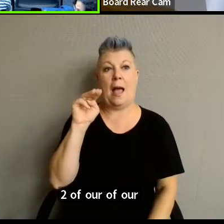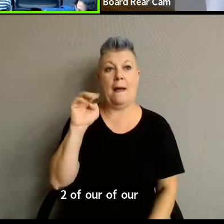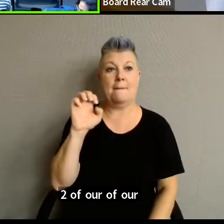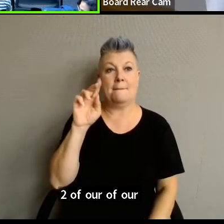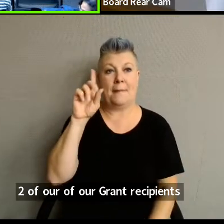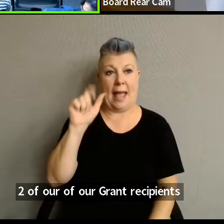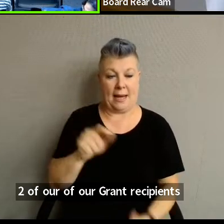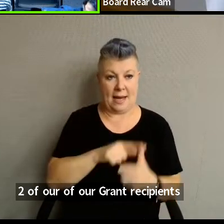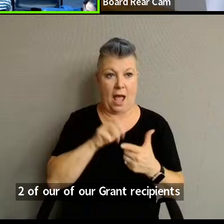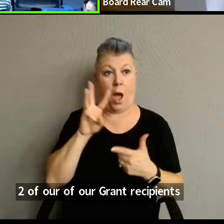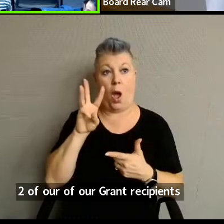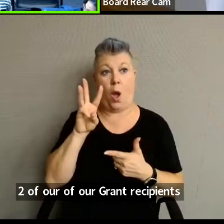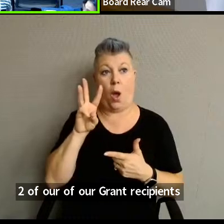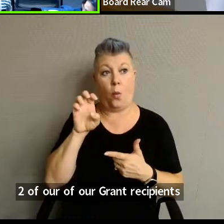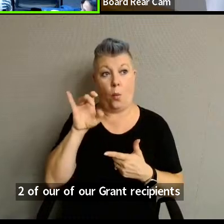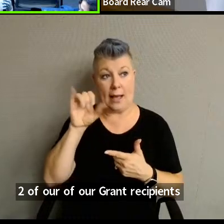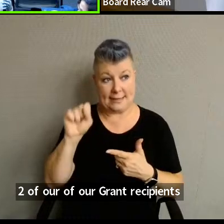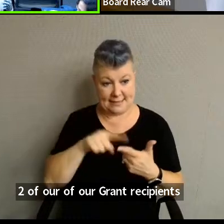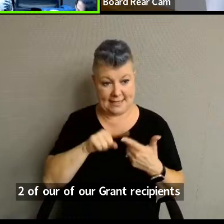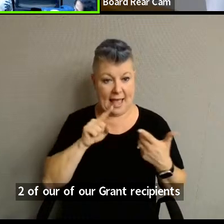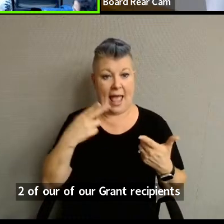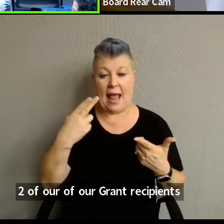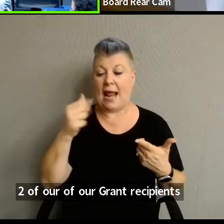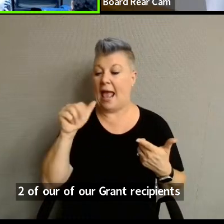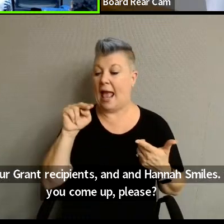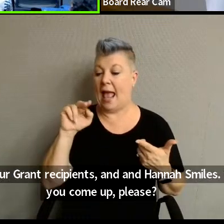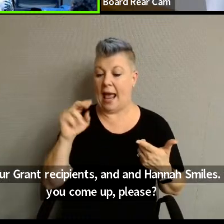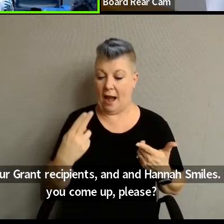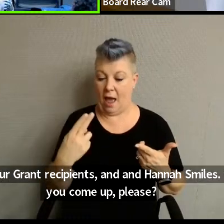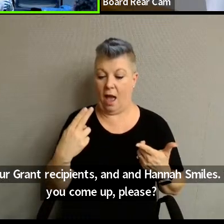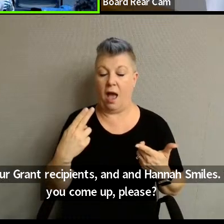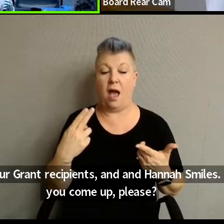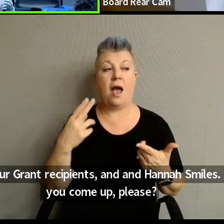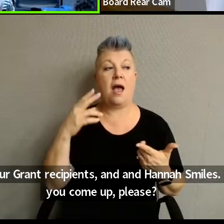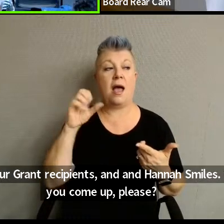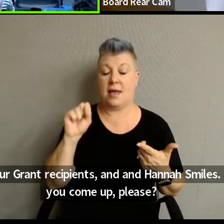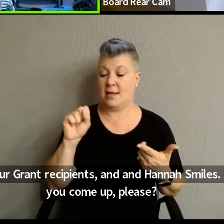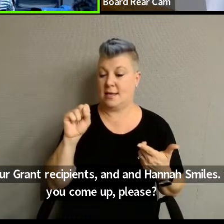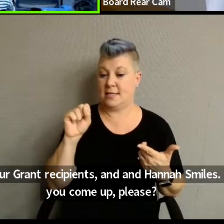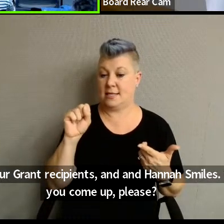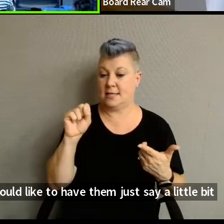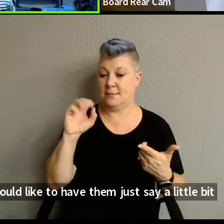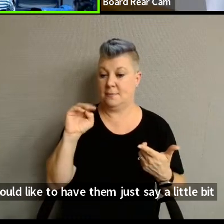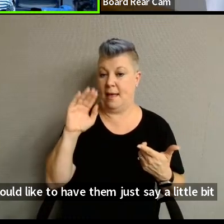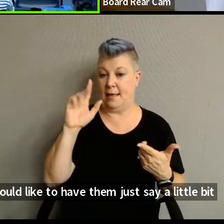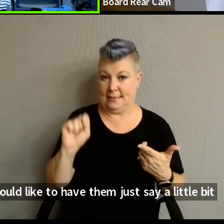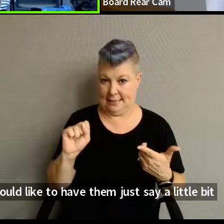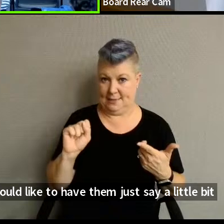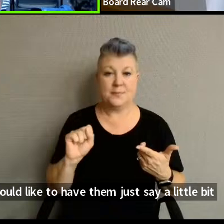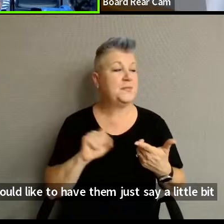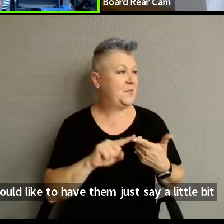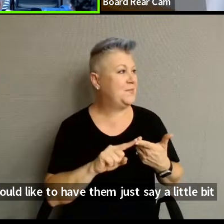Hannah Smiles. Would you come up, please? I would like to have them just say a little bit about what